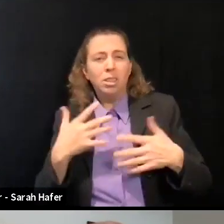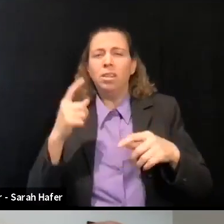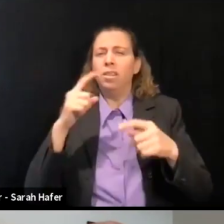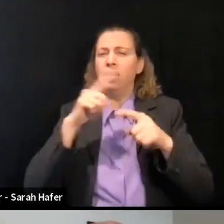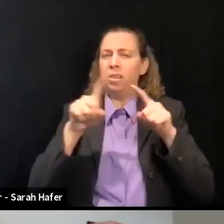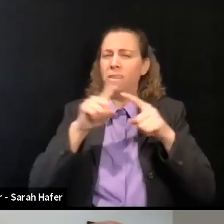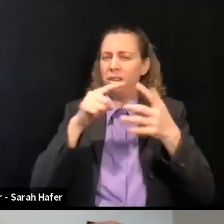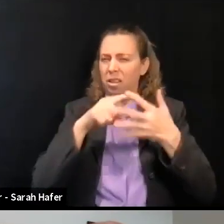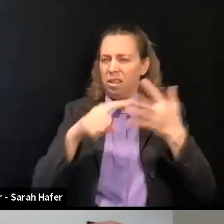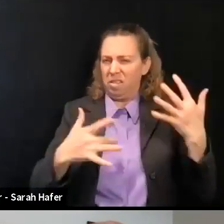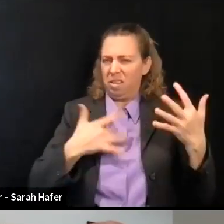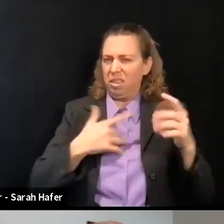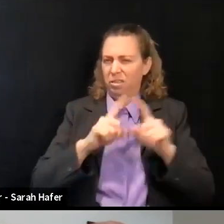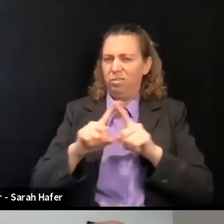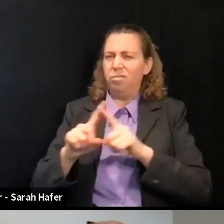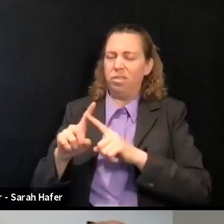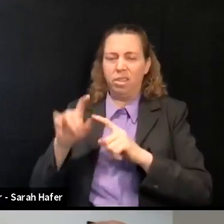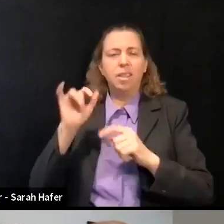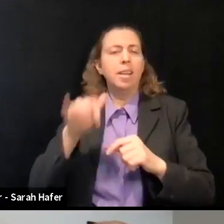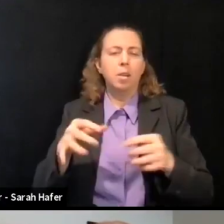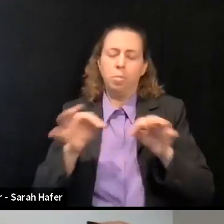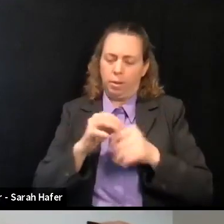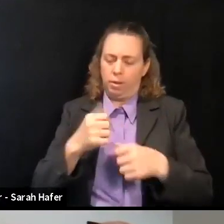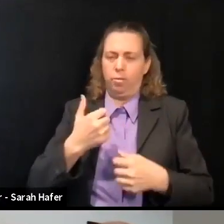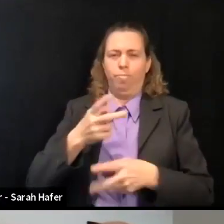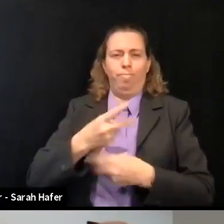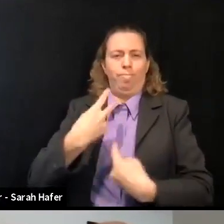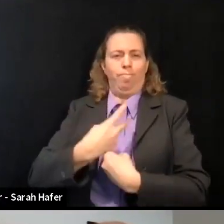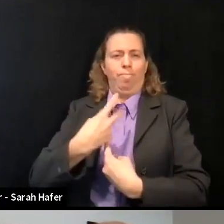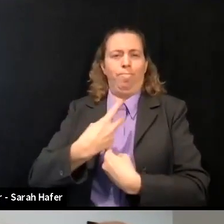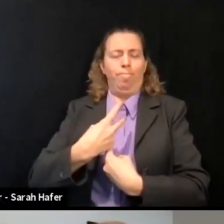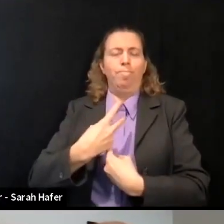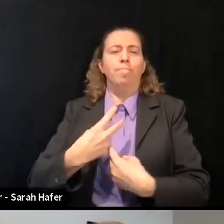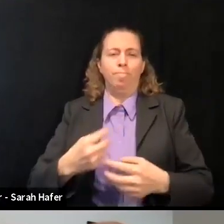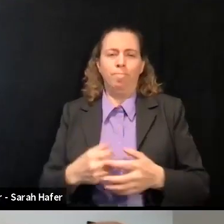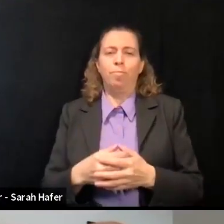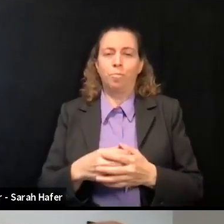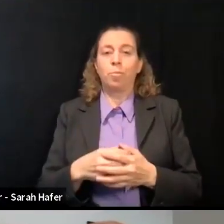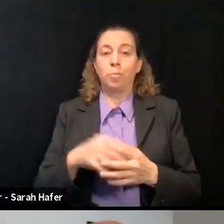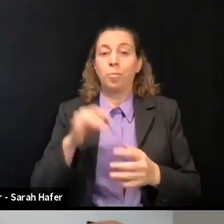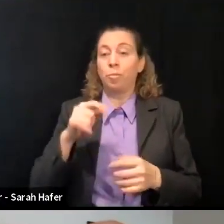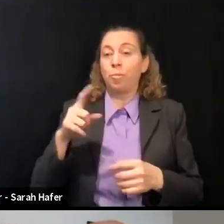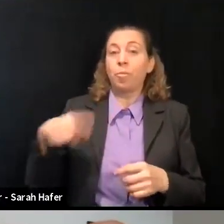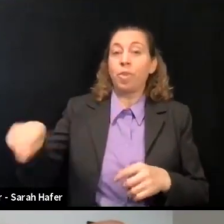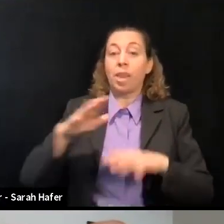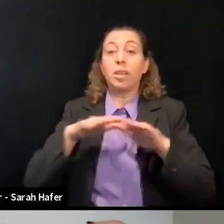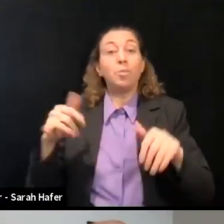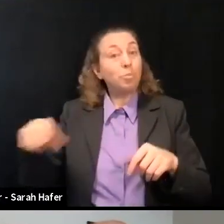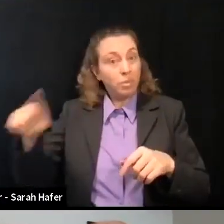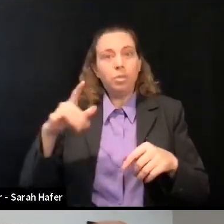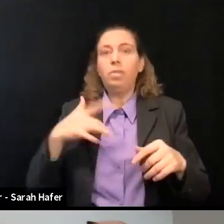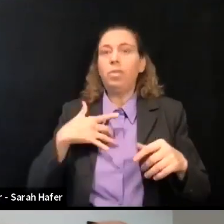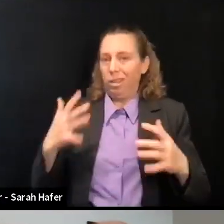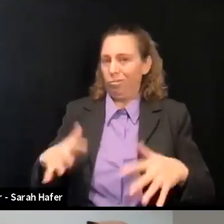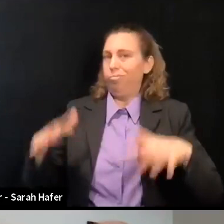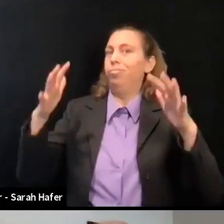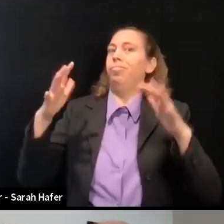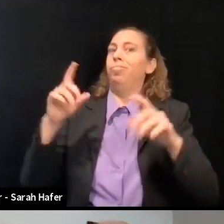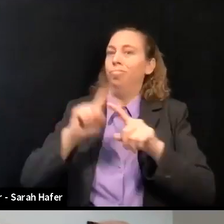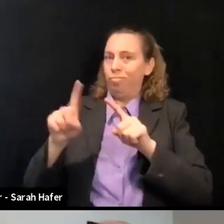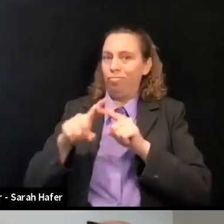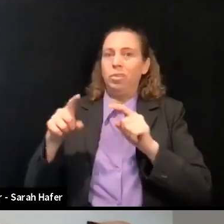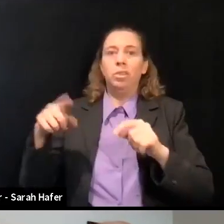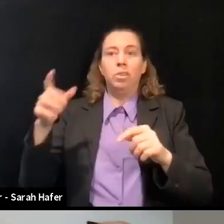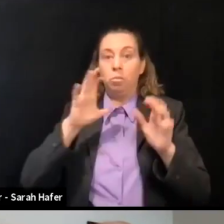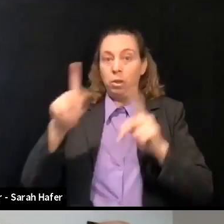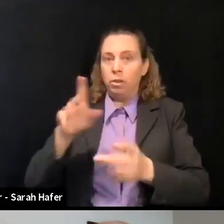as well. Many of our children are feeling excited and nervous about going to school in person again or for the